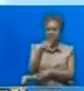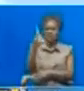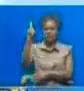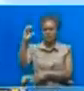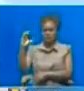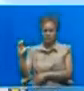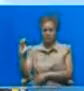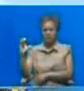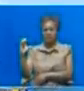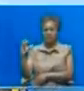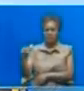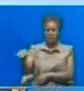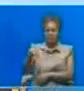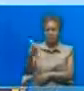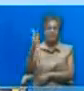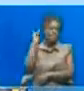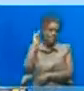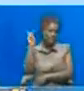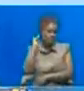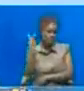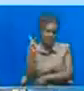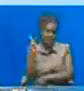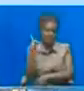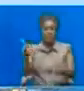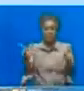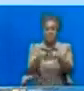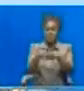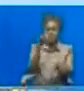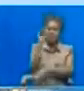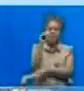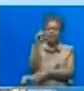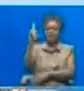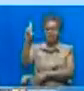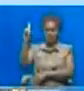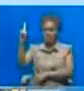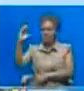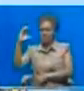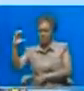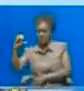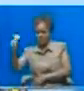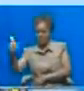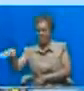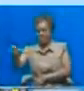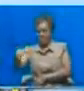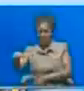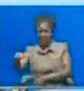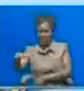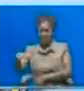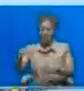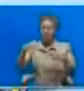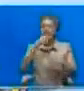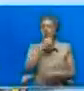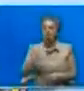ya pande hii ya Kisii na DC ya Kilgoris, wale